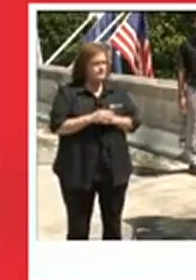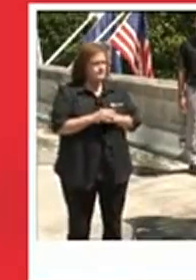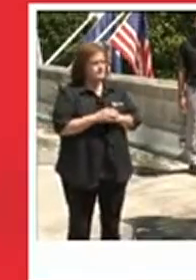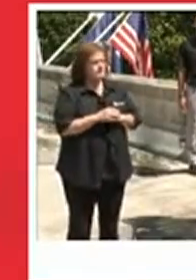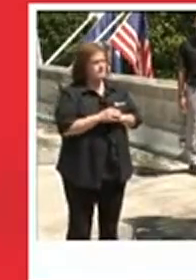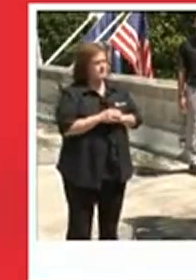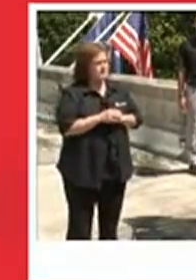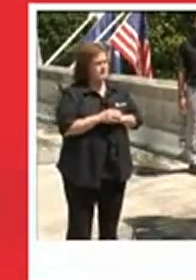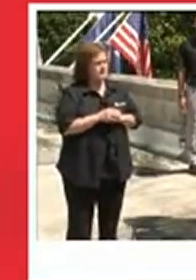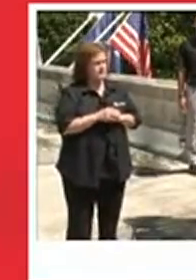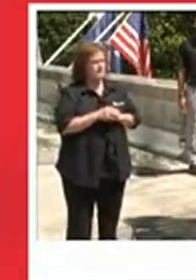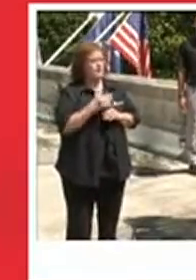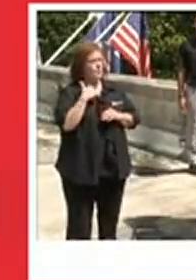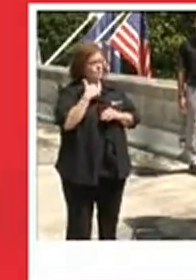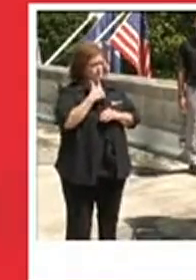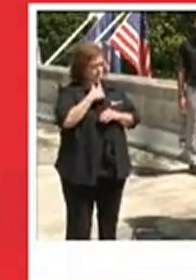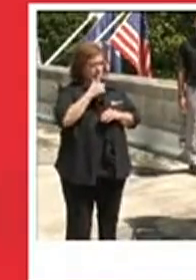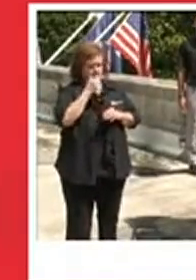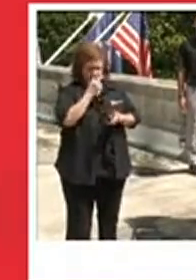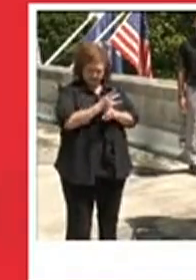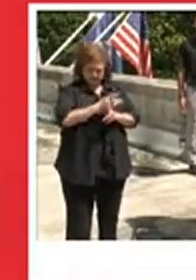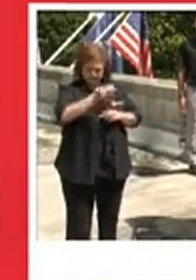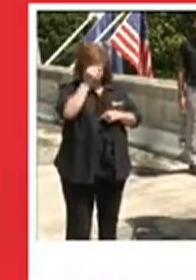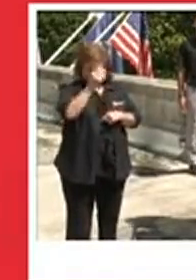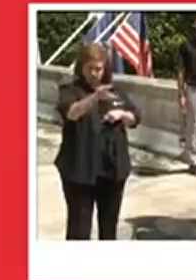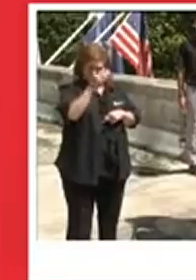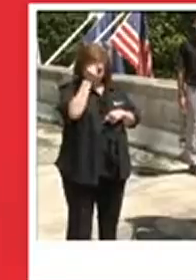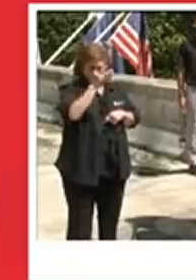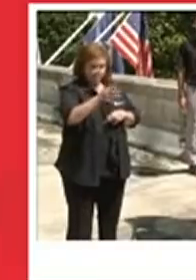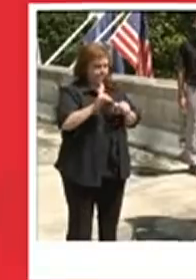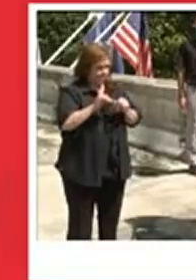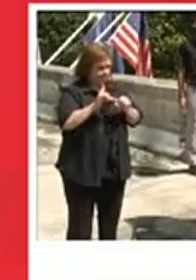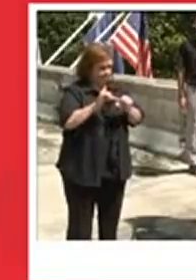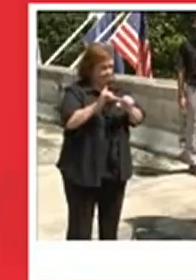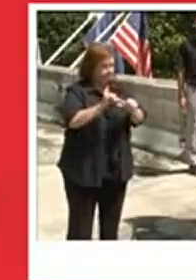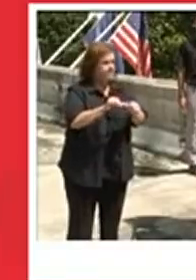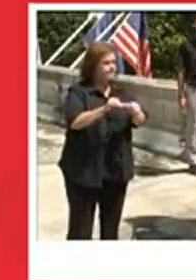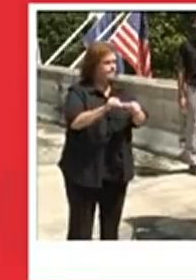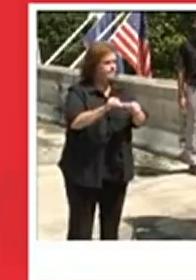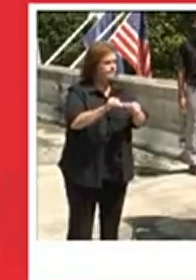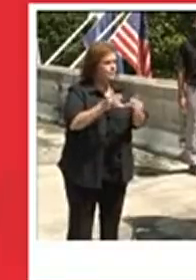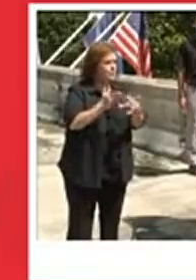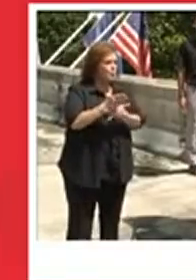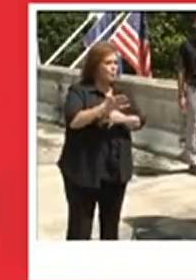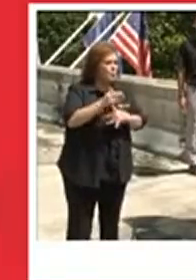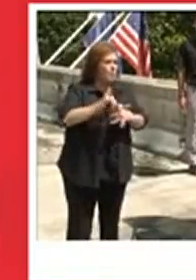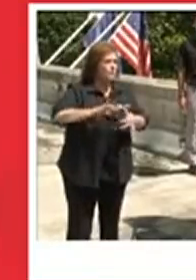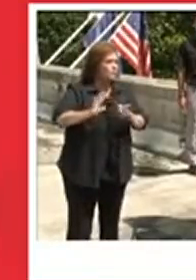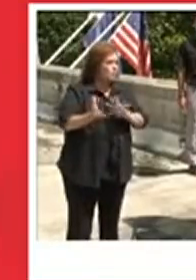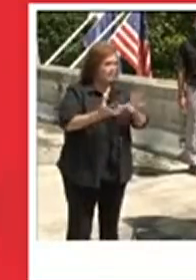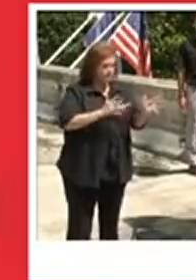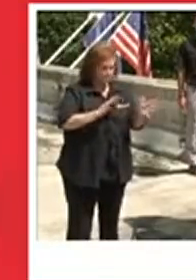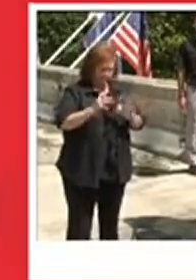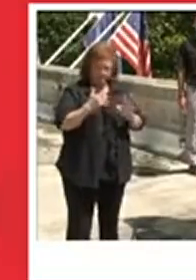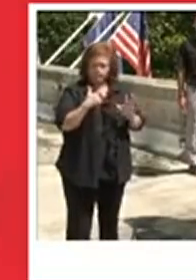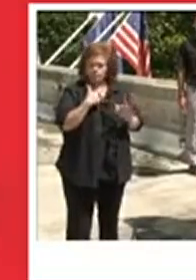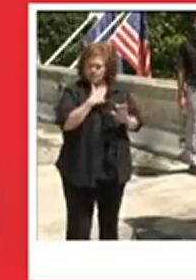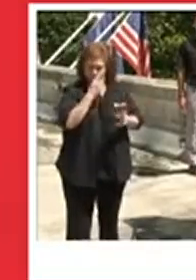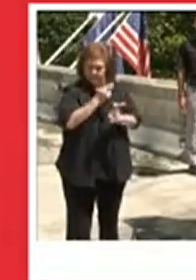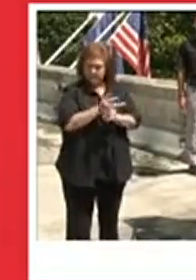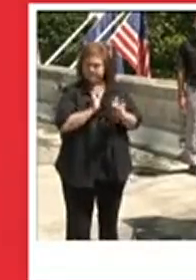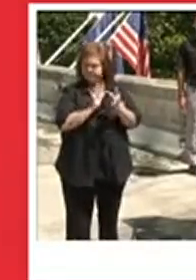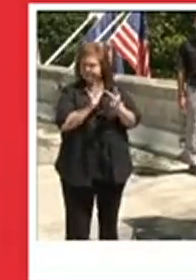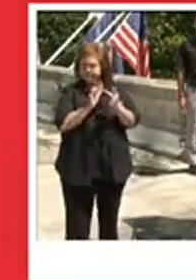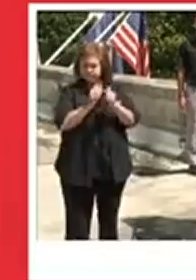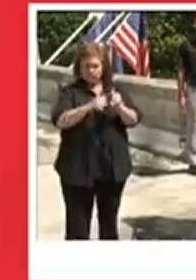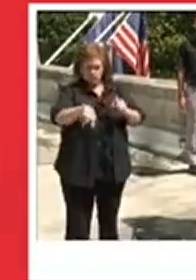will continue to keep you, residents, public, engaged, updated throughout this tropical storm